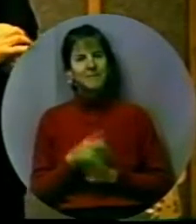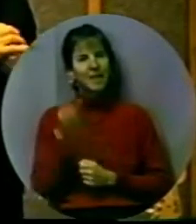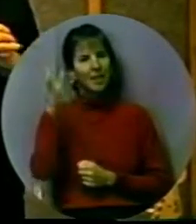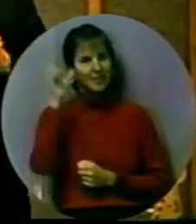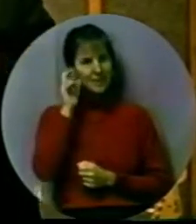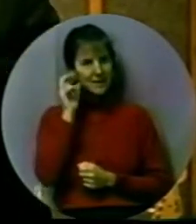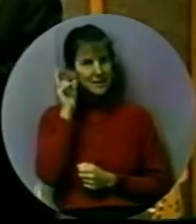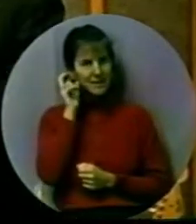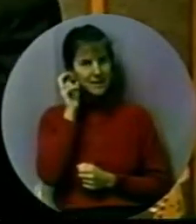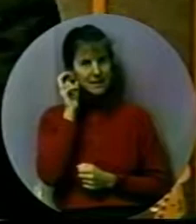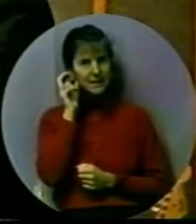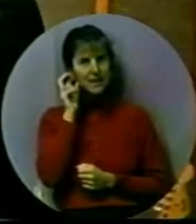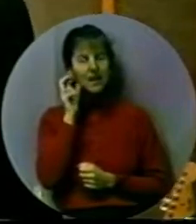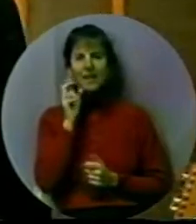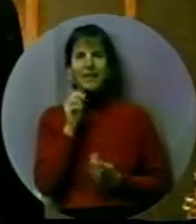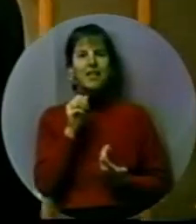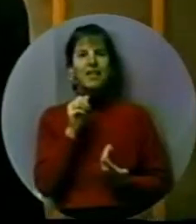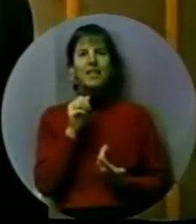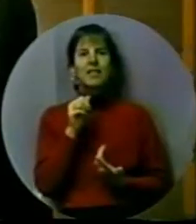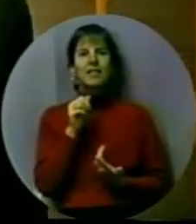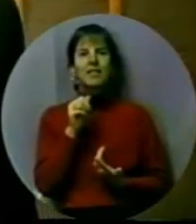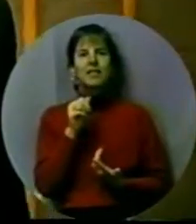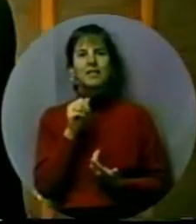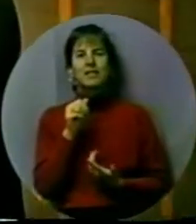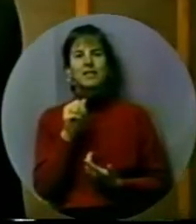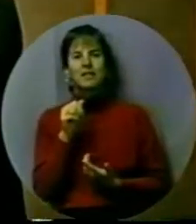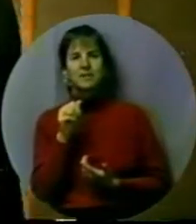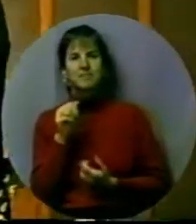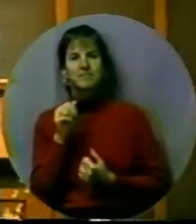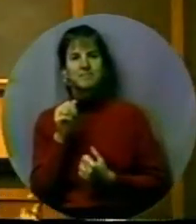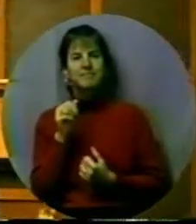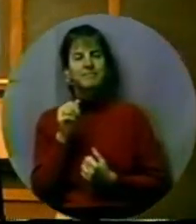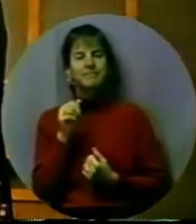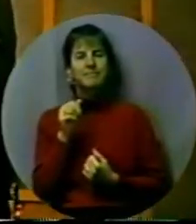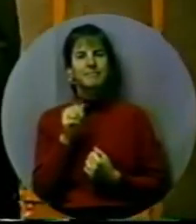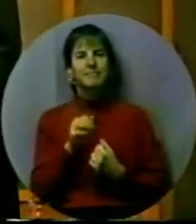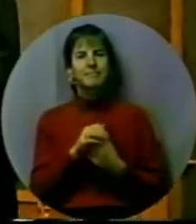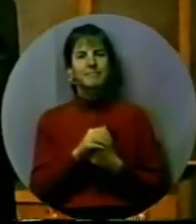Listen, there isn't a single thing in the world